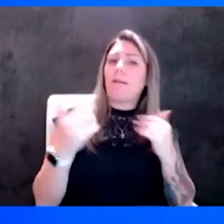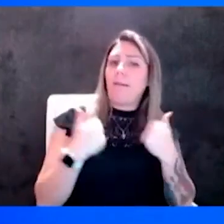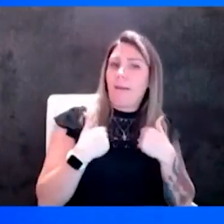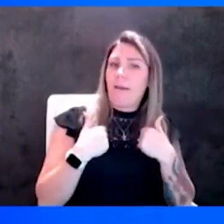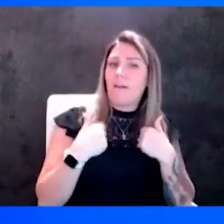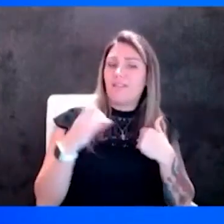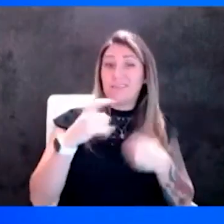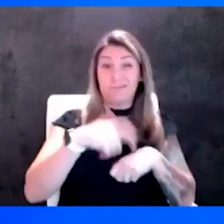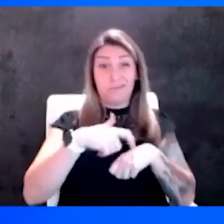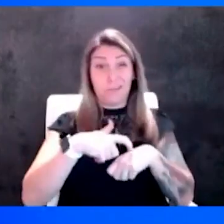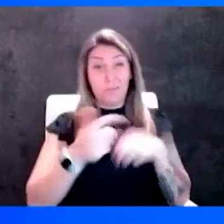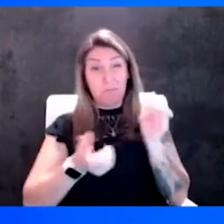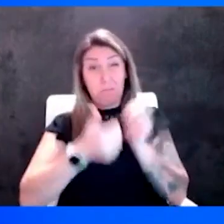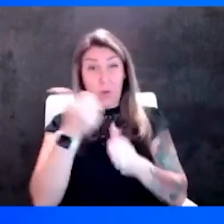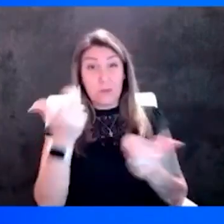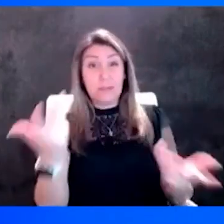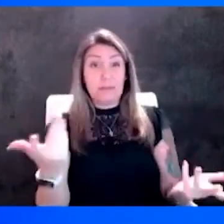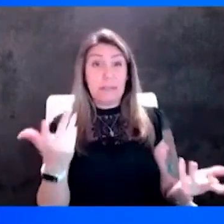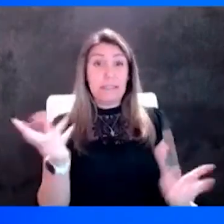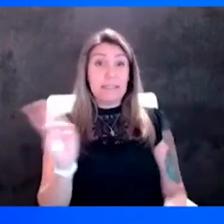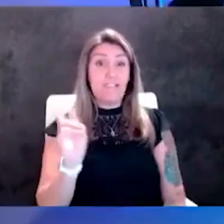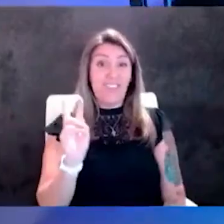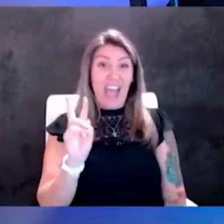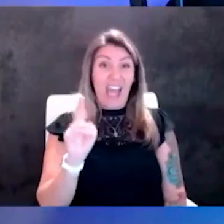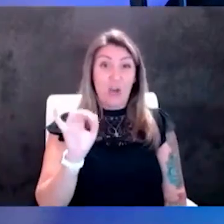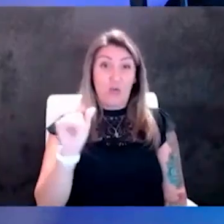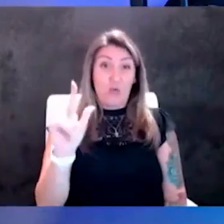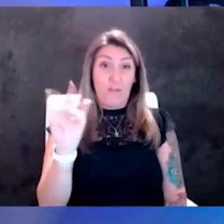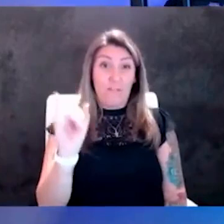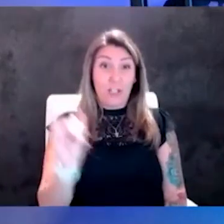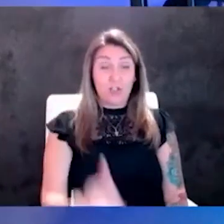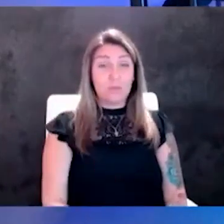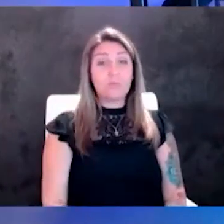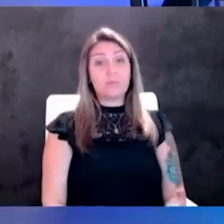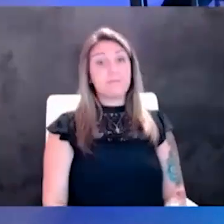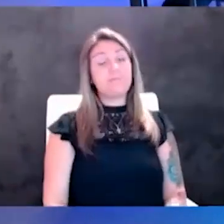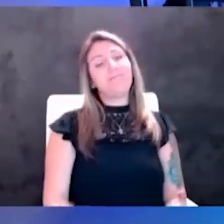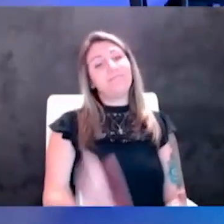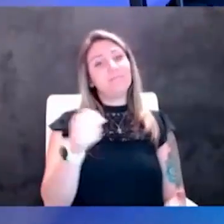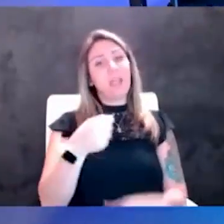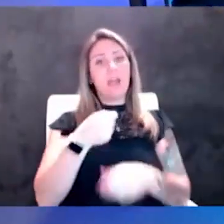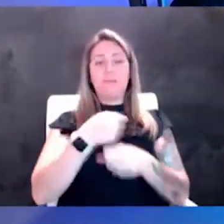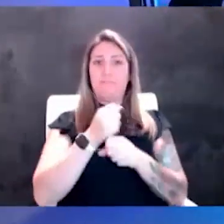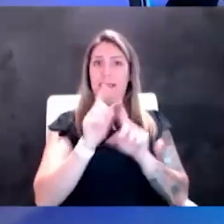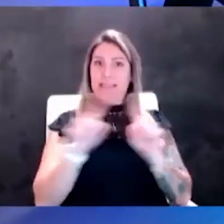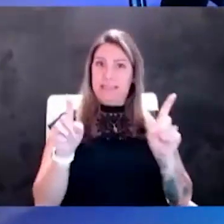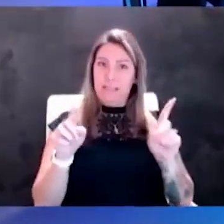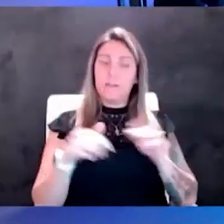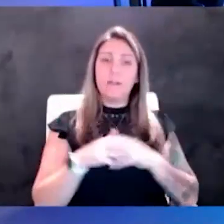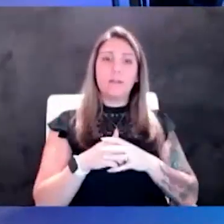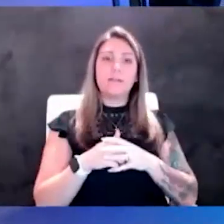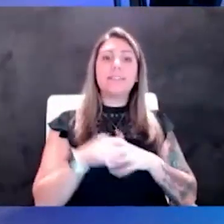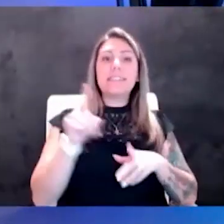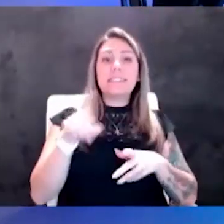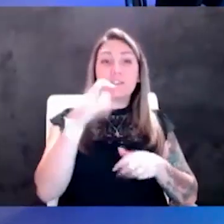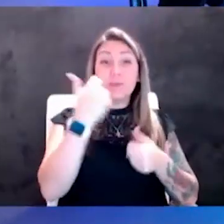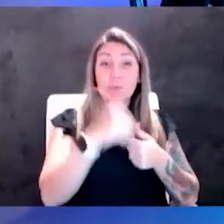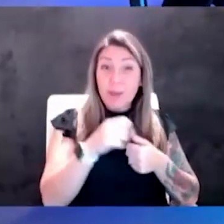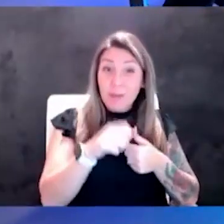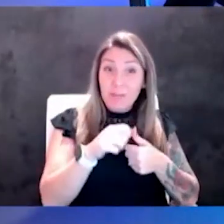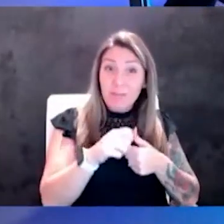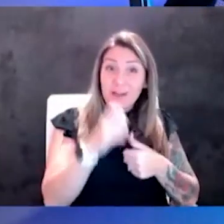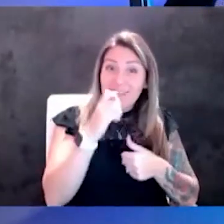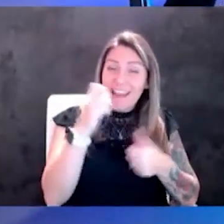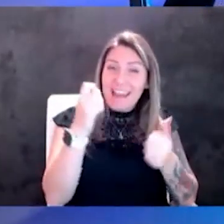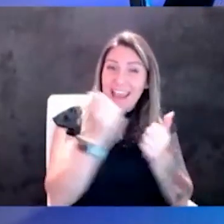is mostly going to be viral. Yeah, I think it does make such a difference, and I think we just have to remember that not everything